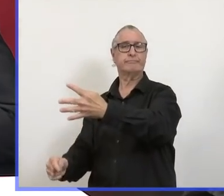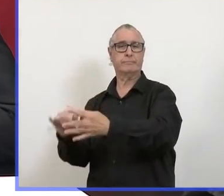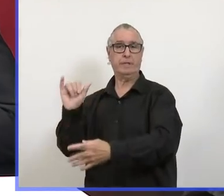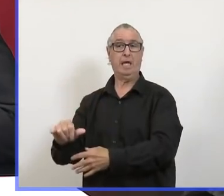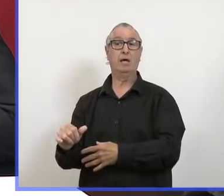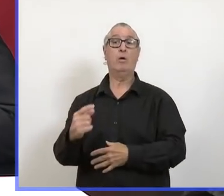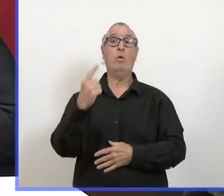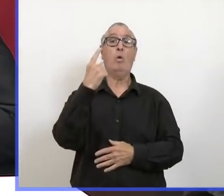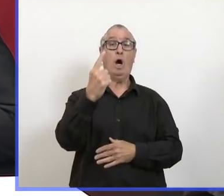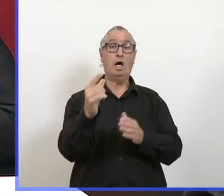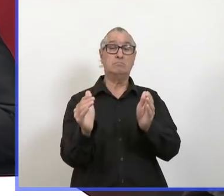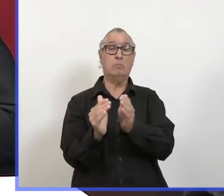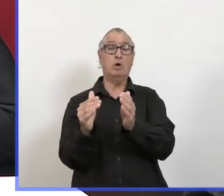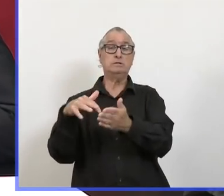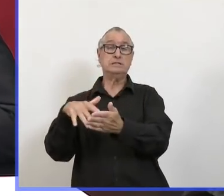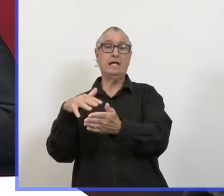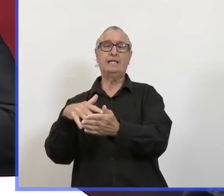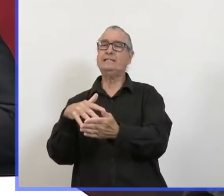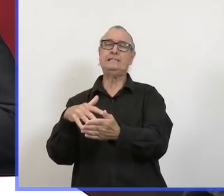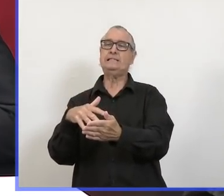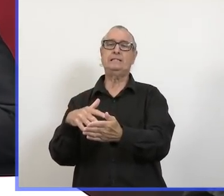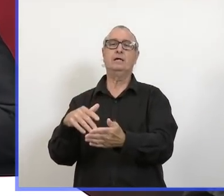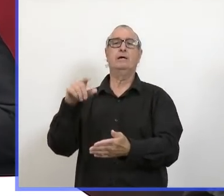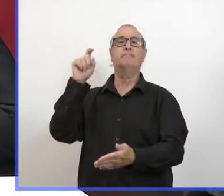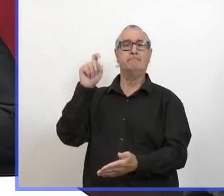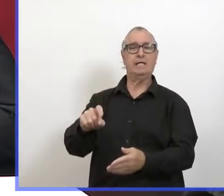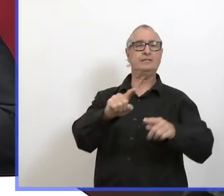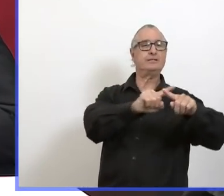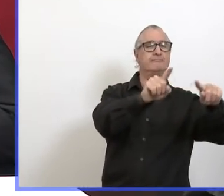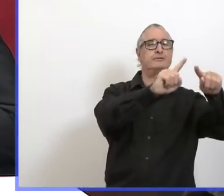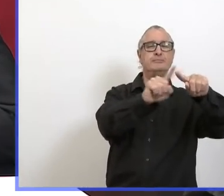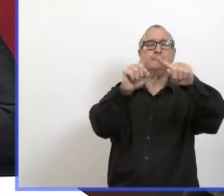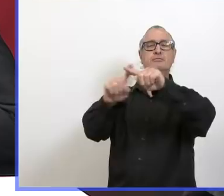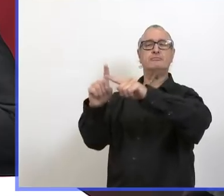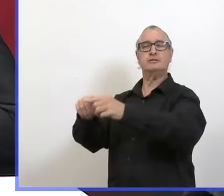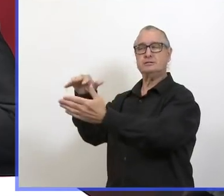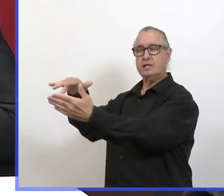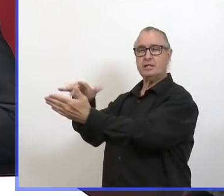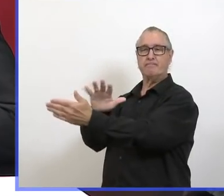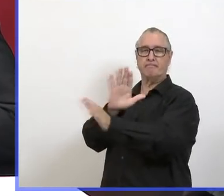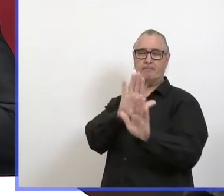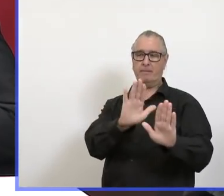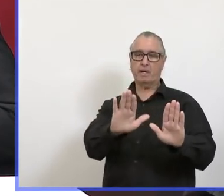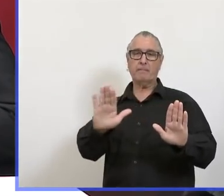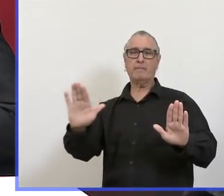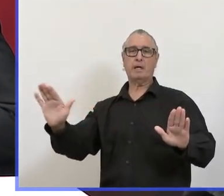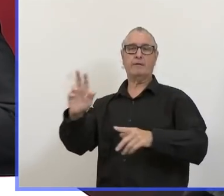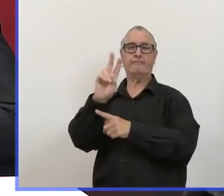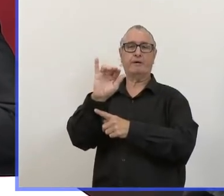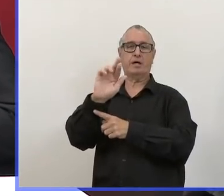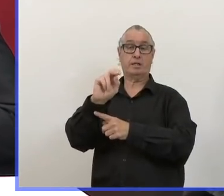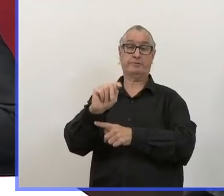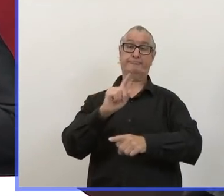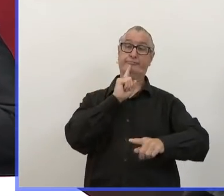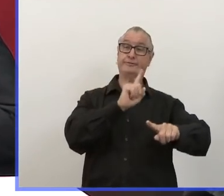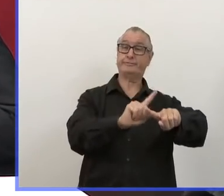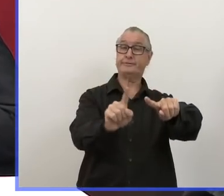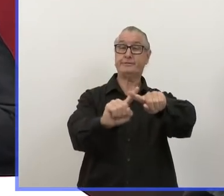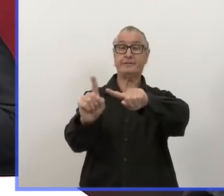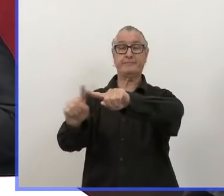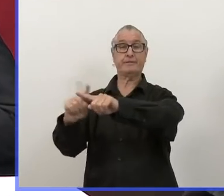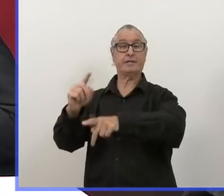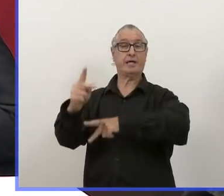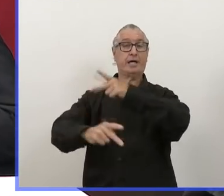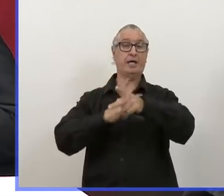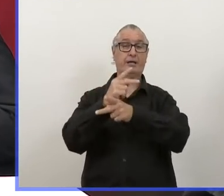at a number of different studies. There's different types of studies out there, which mean, different things when you're interpreting the data.